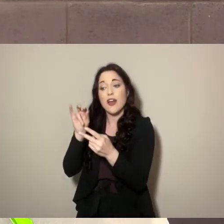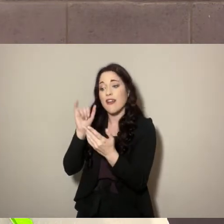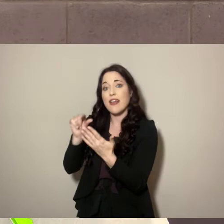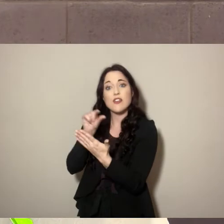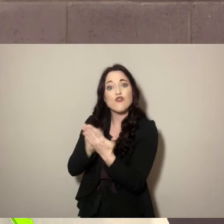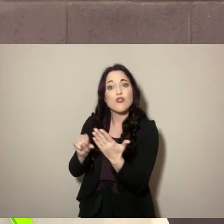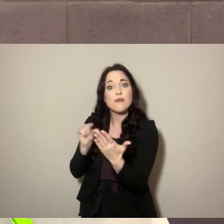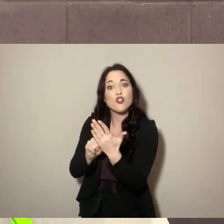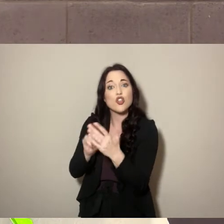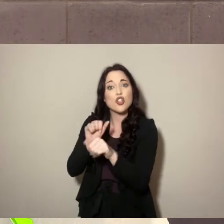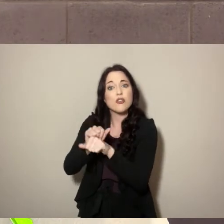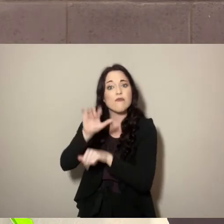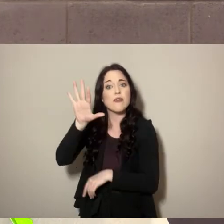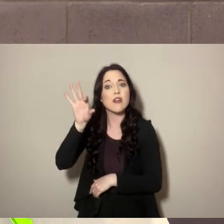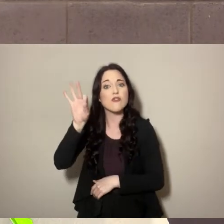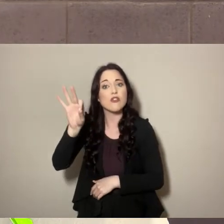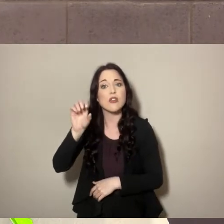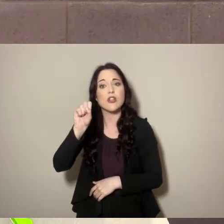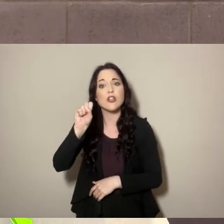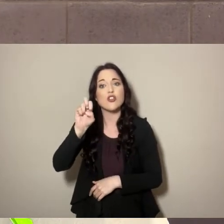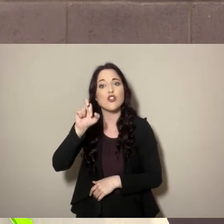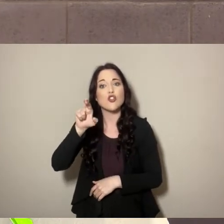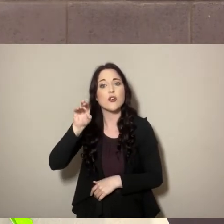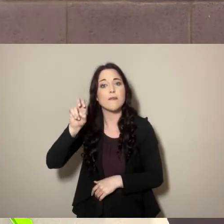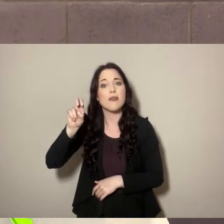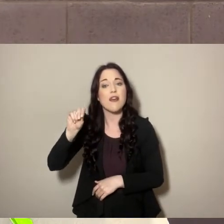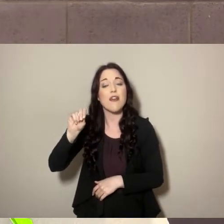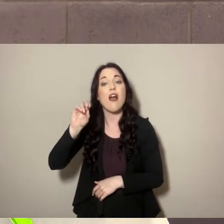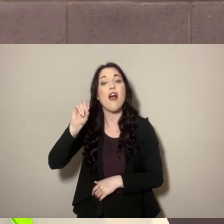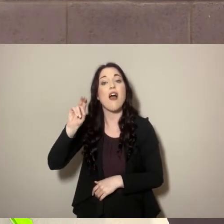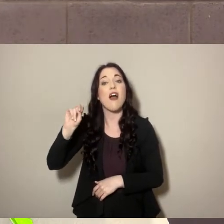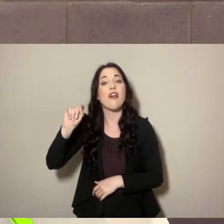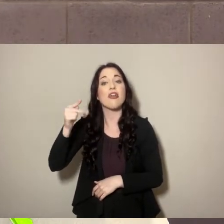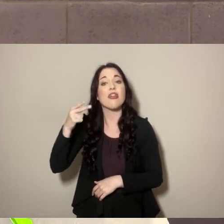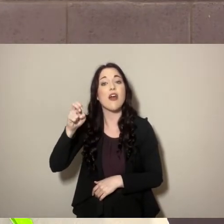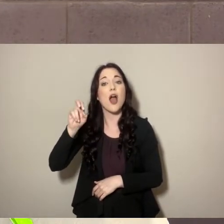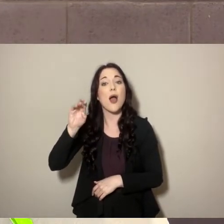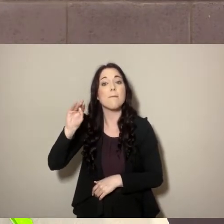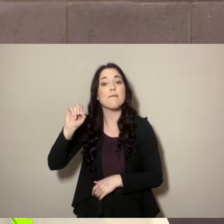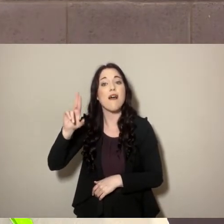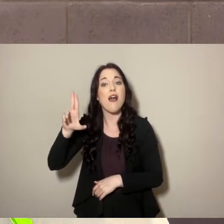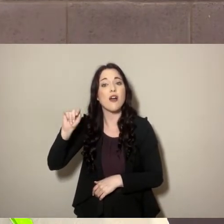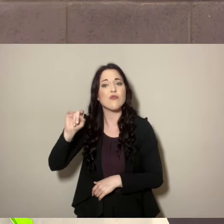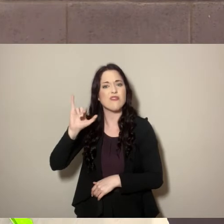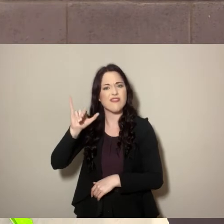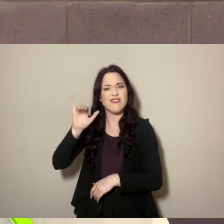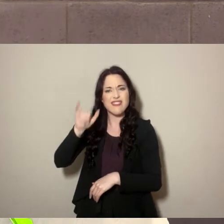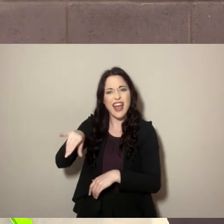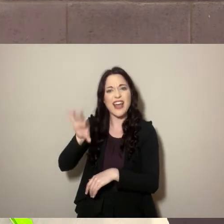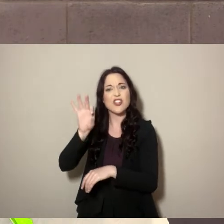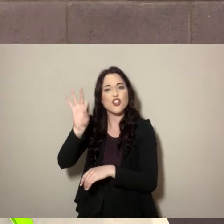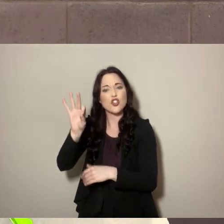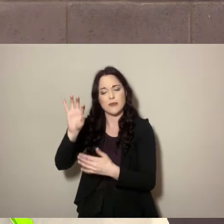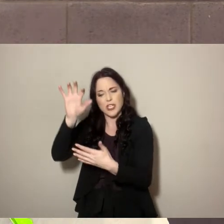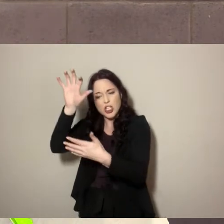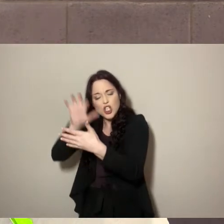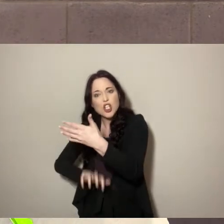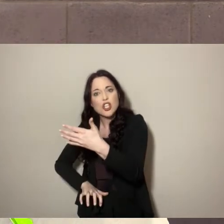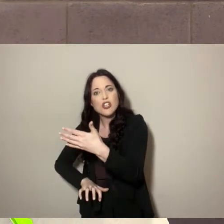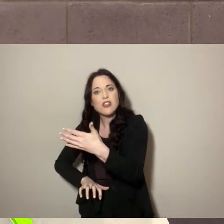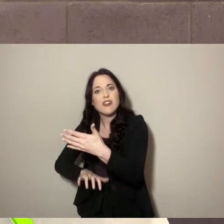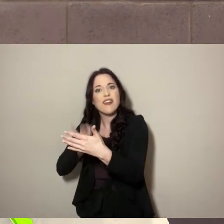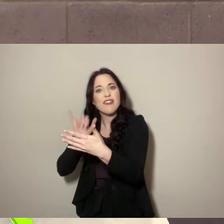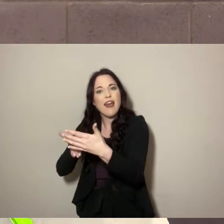quiet and see what particular message Jesus may have for you to help you bring heaven to